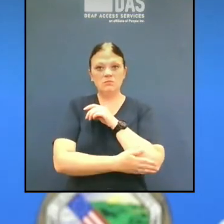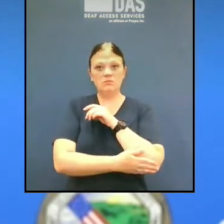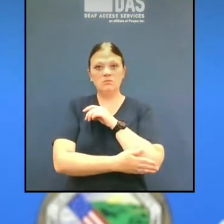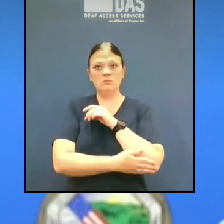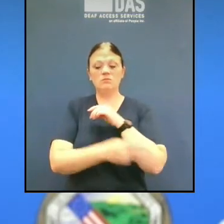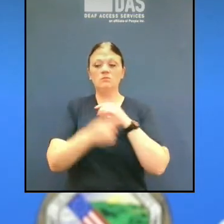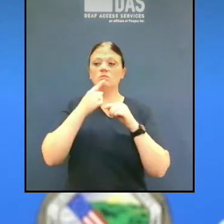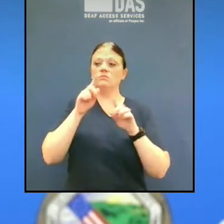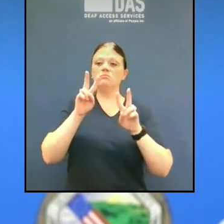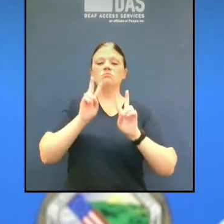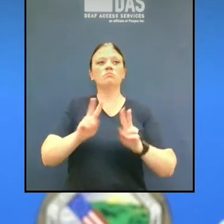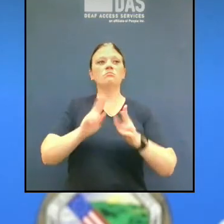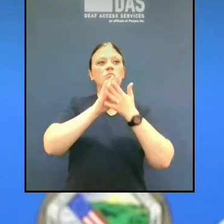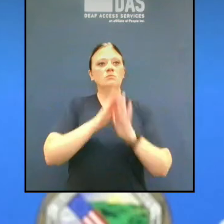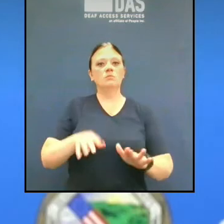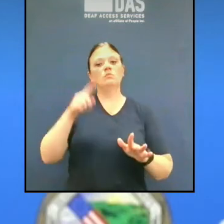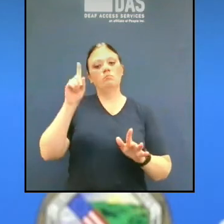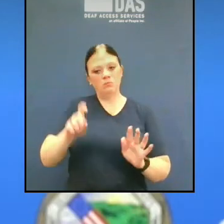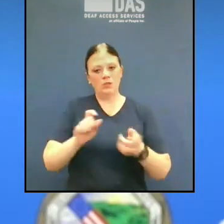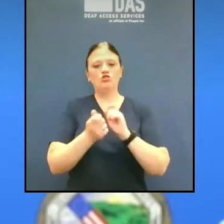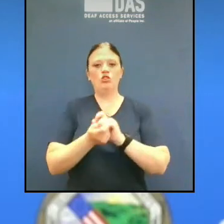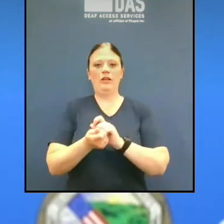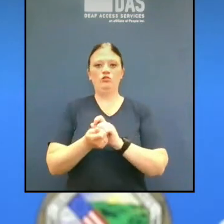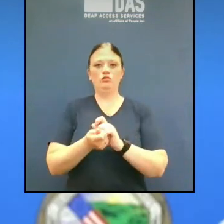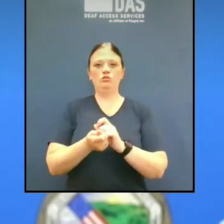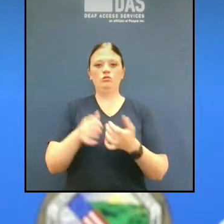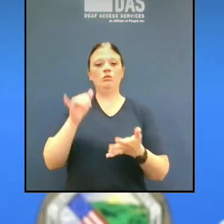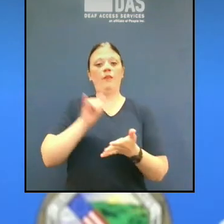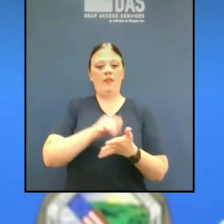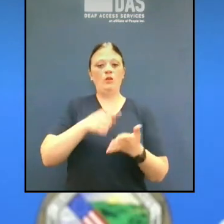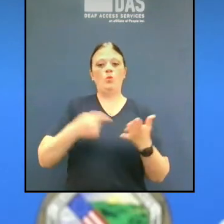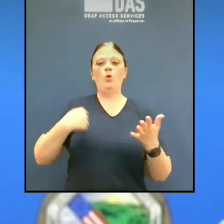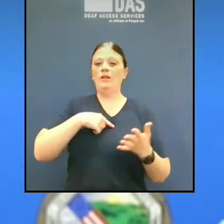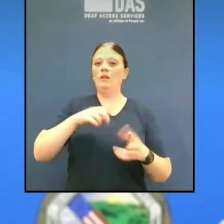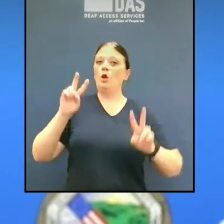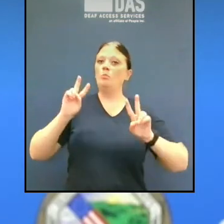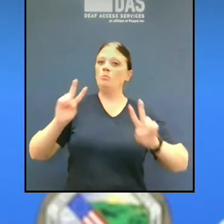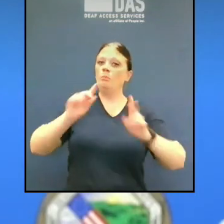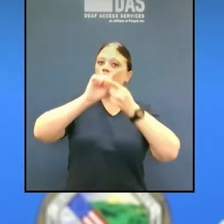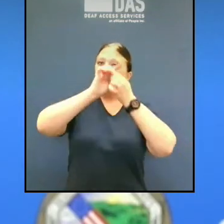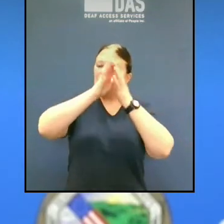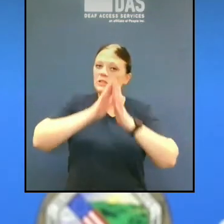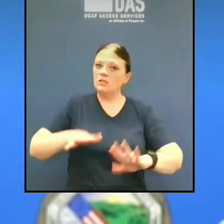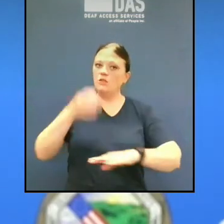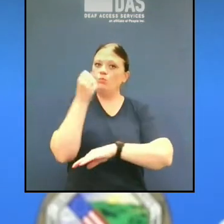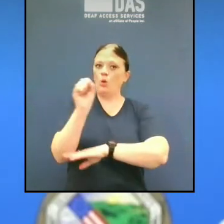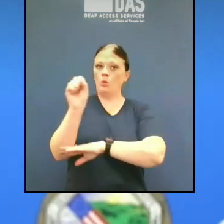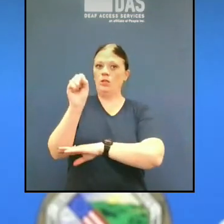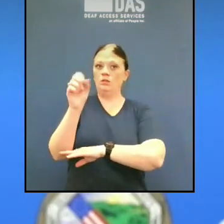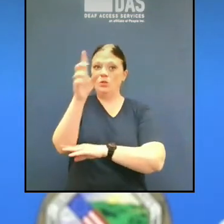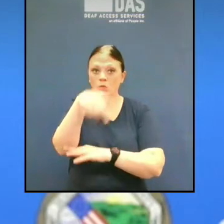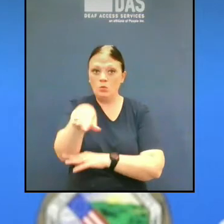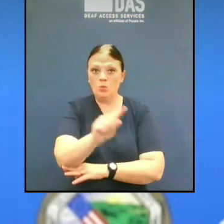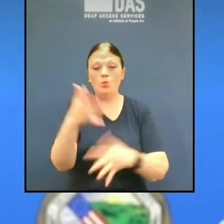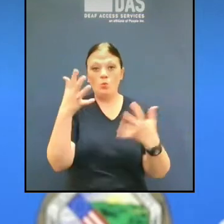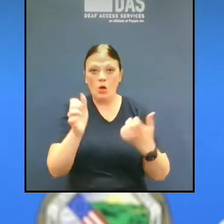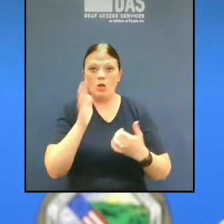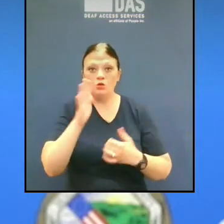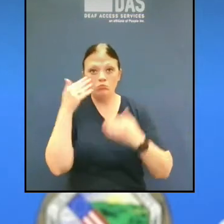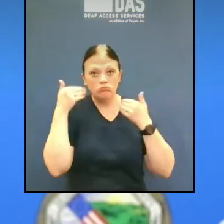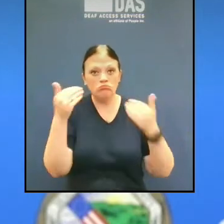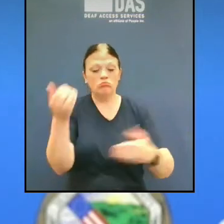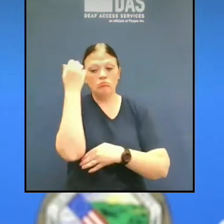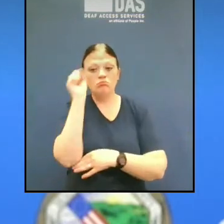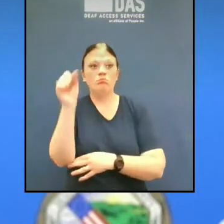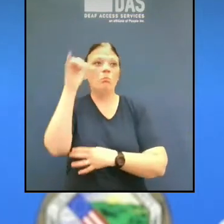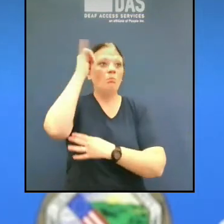saying peacefully, we need to change this. And that's what we need, are peaceful protests. So to those that are going to protest later today, whether it's in